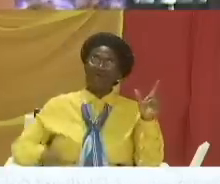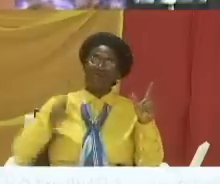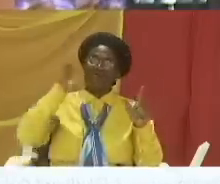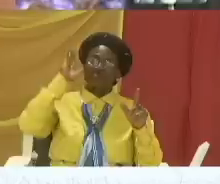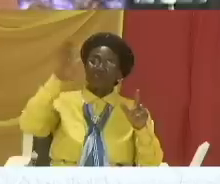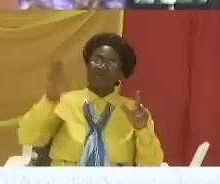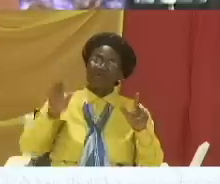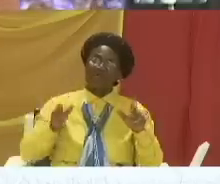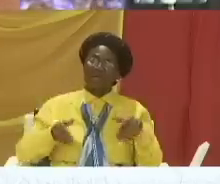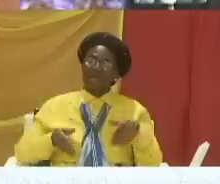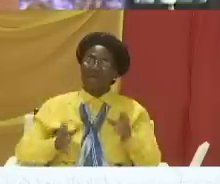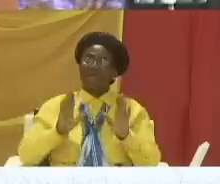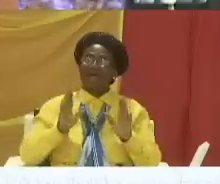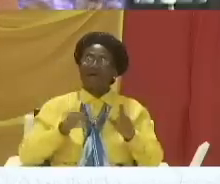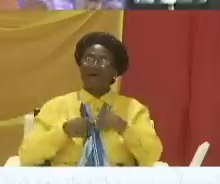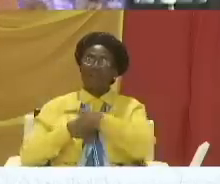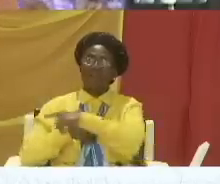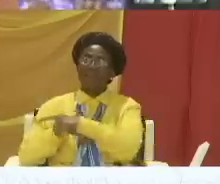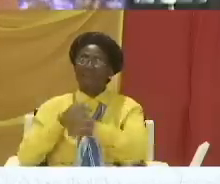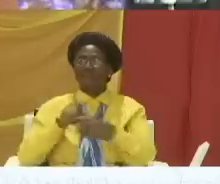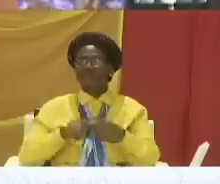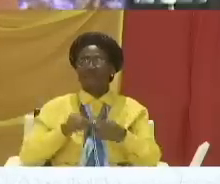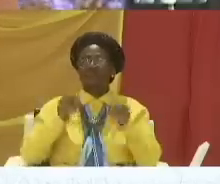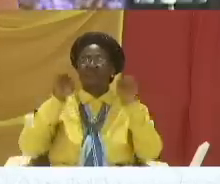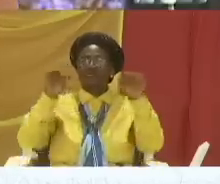teach tonight,